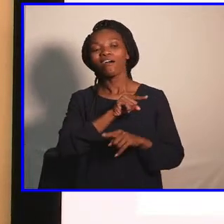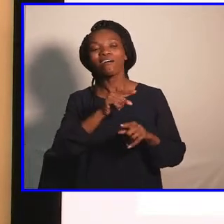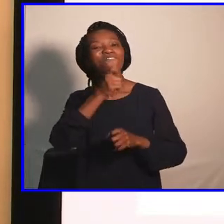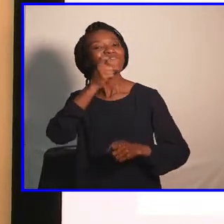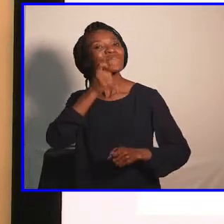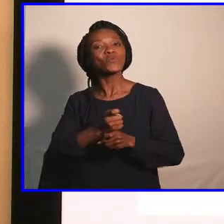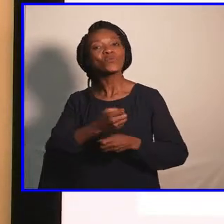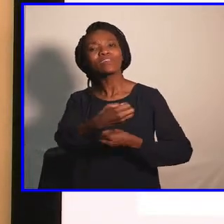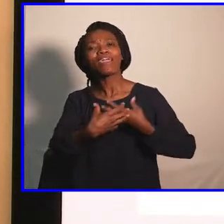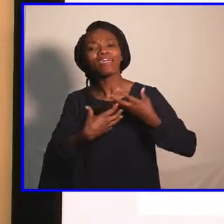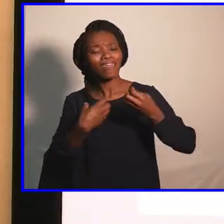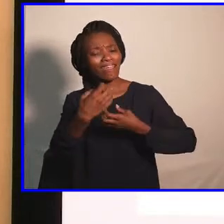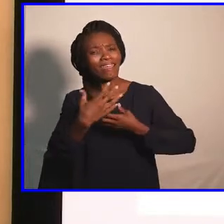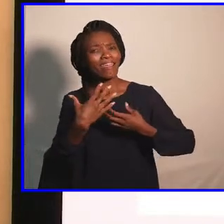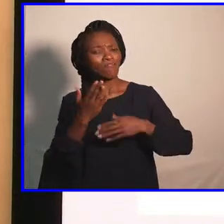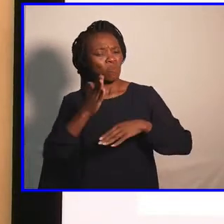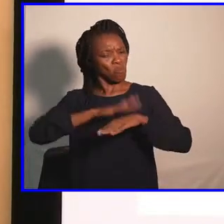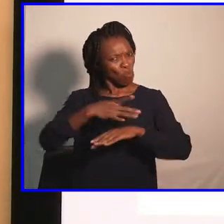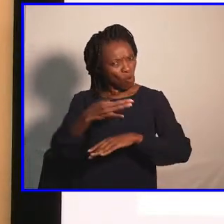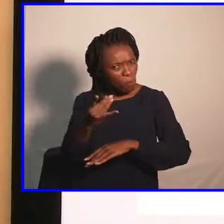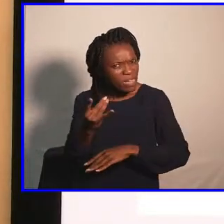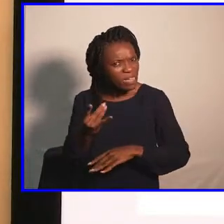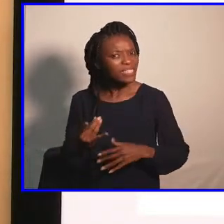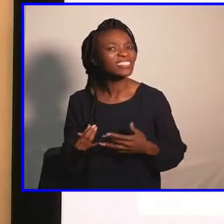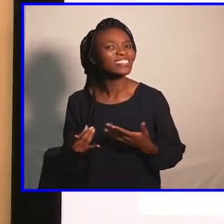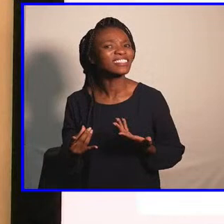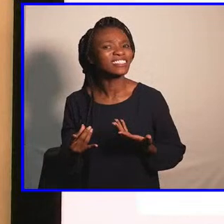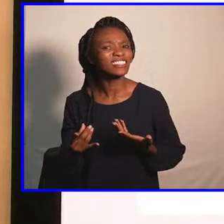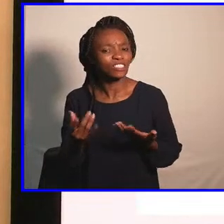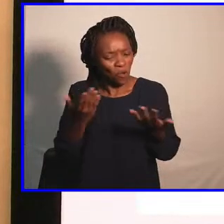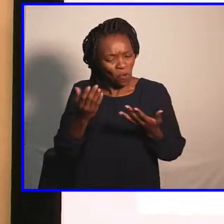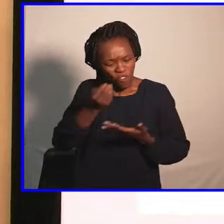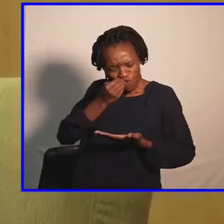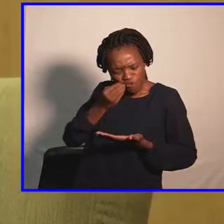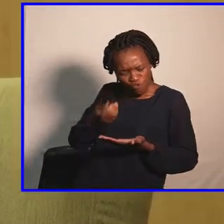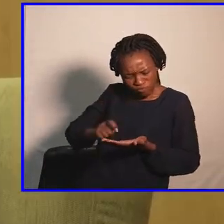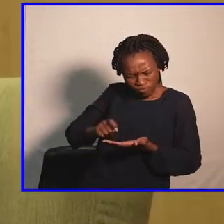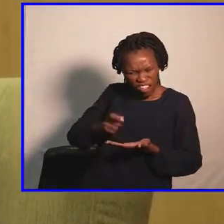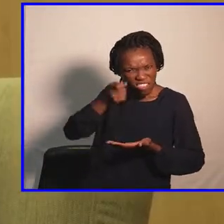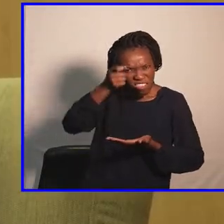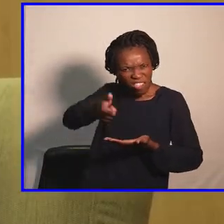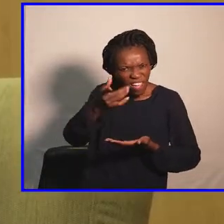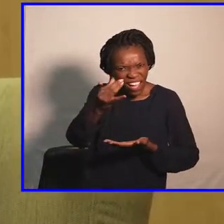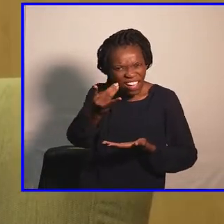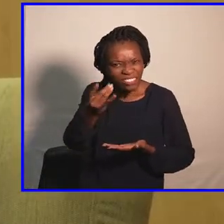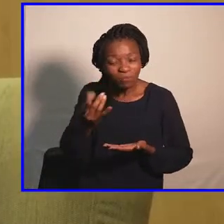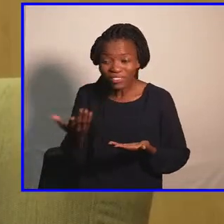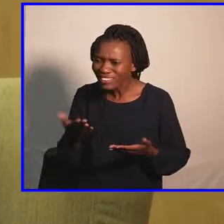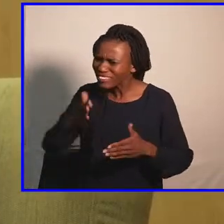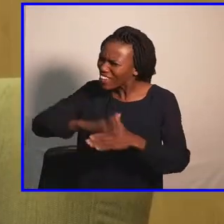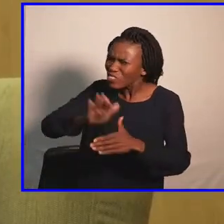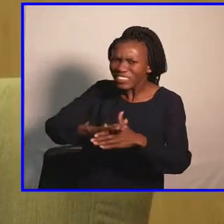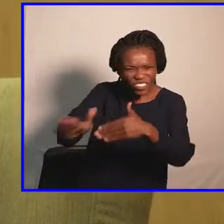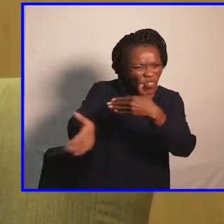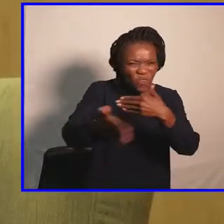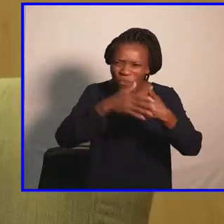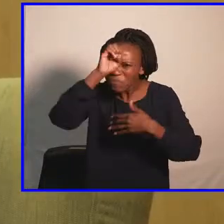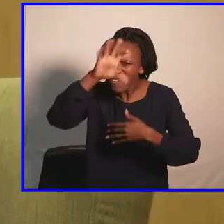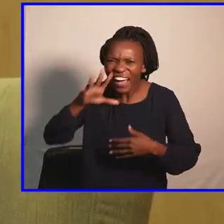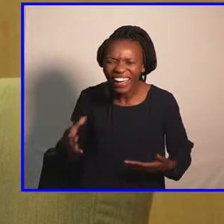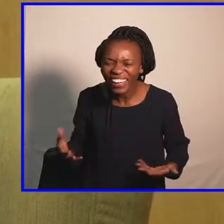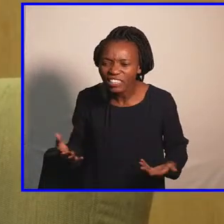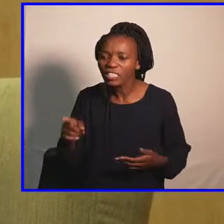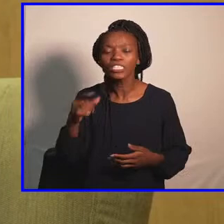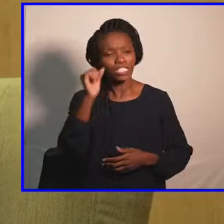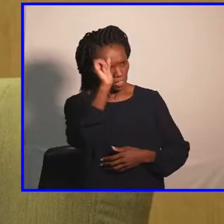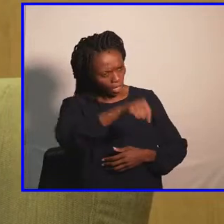us more meat in our food ration. And I said, Bala, is that the reason to close the shaft? He would